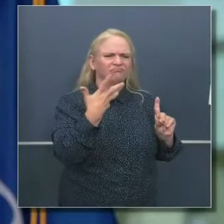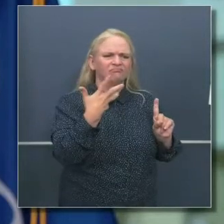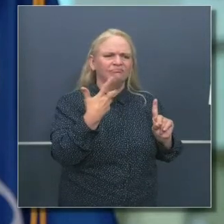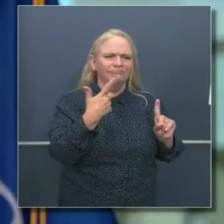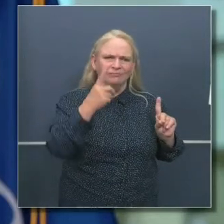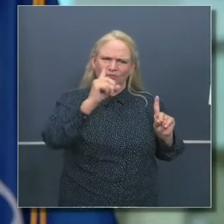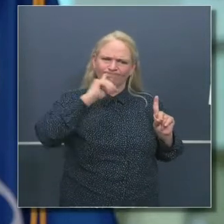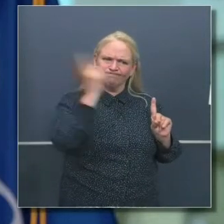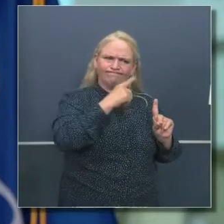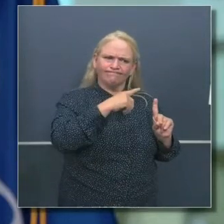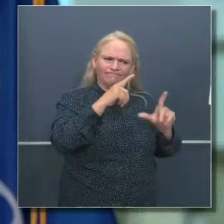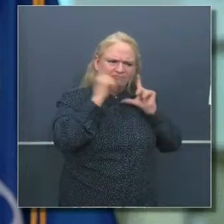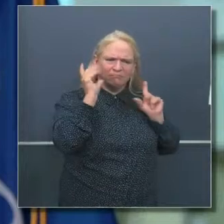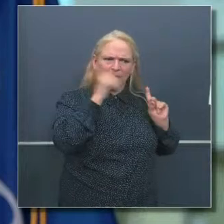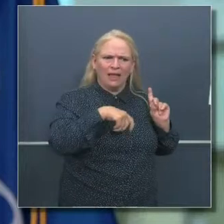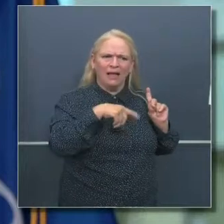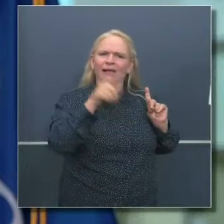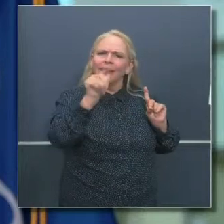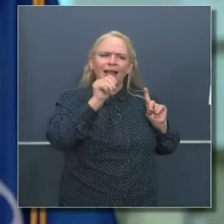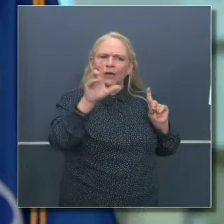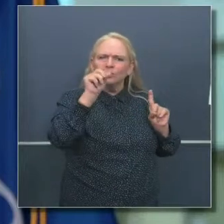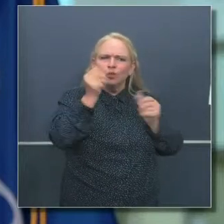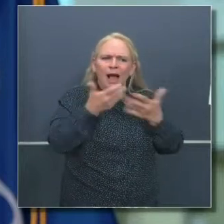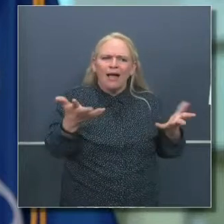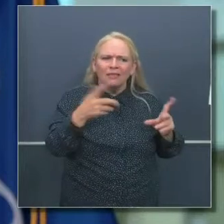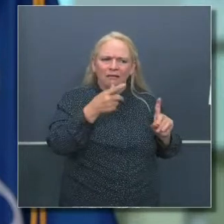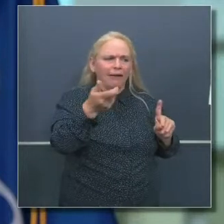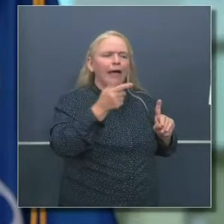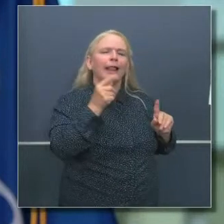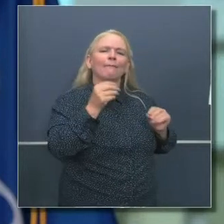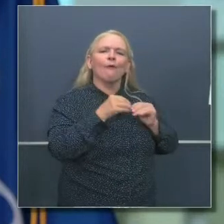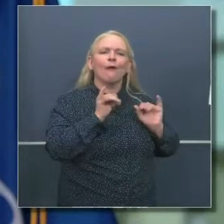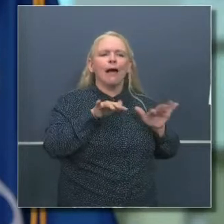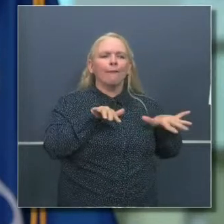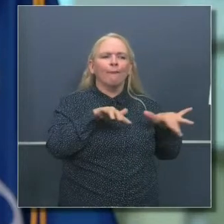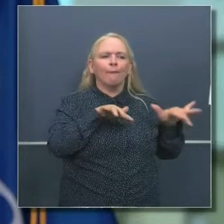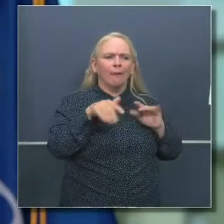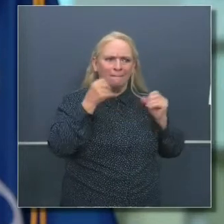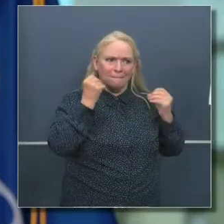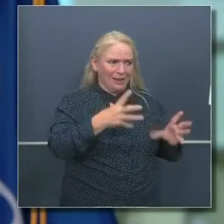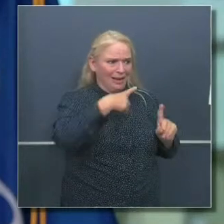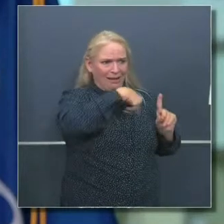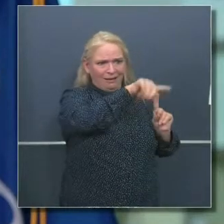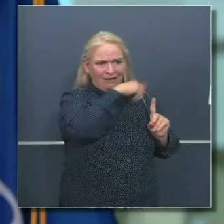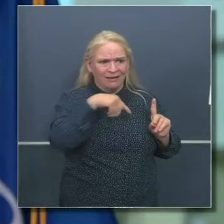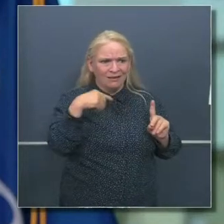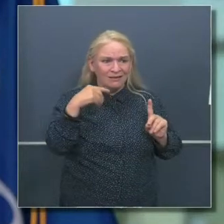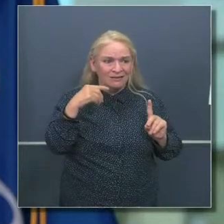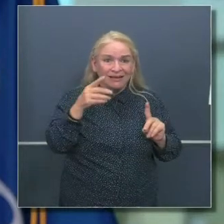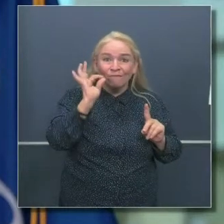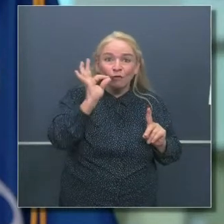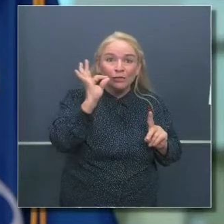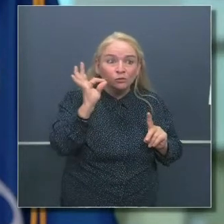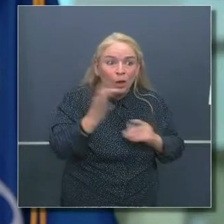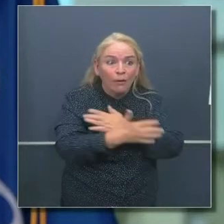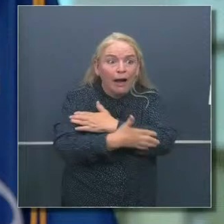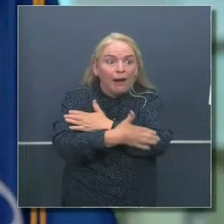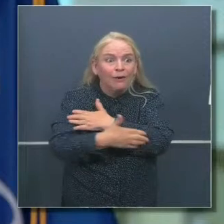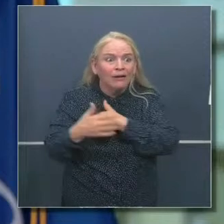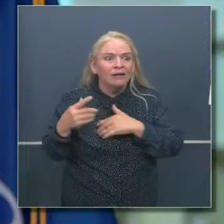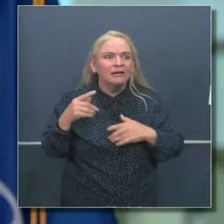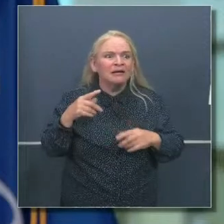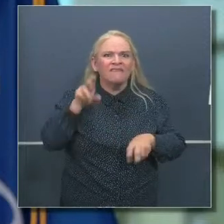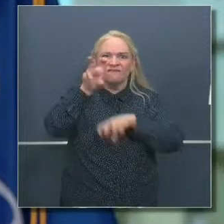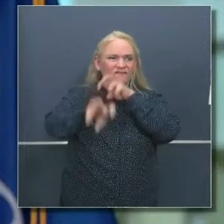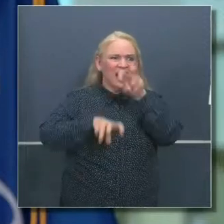it, why aren't you going there? And then there's local officials planning events in Fresno County. They say the Fresno Fair is